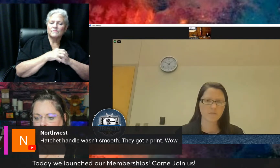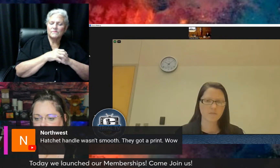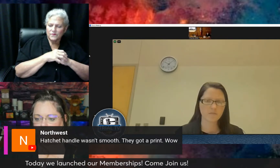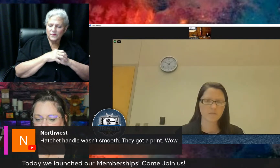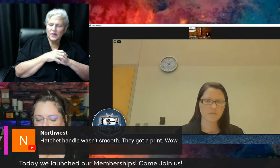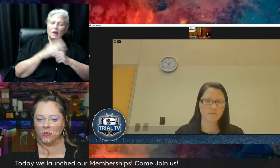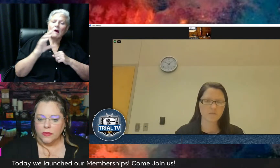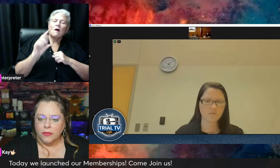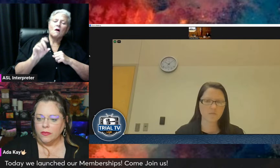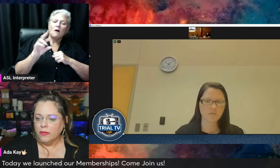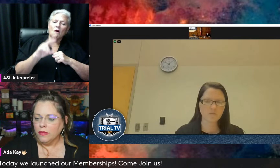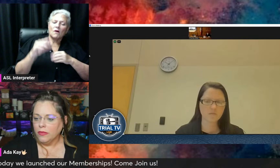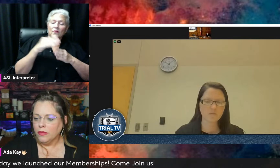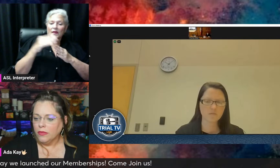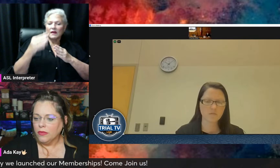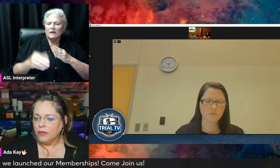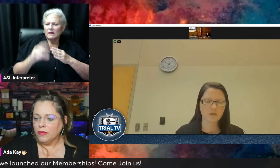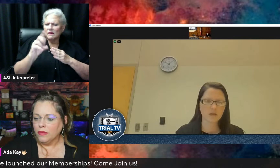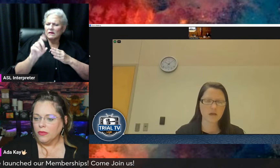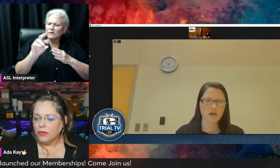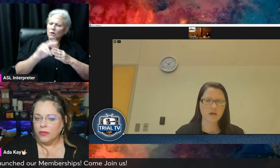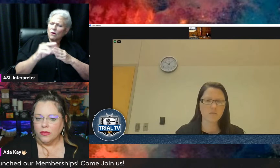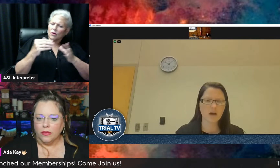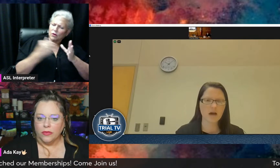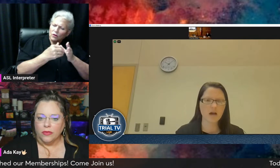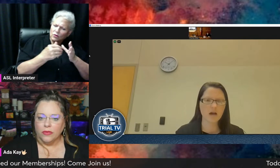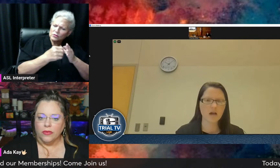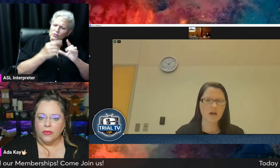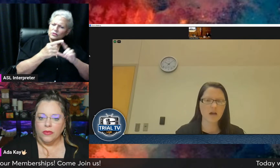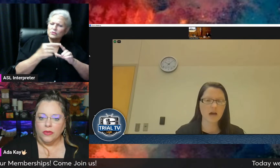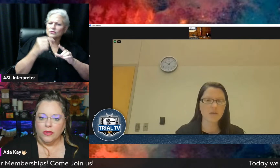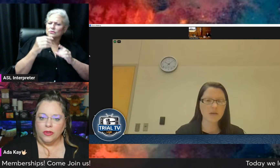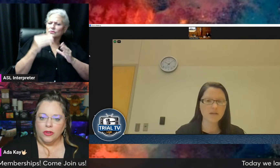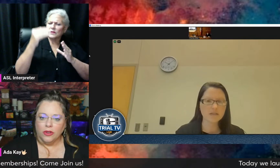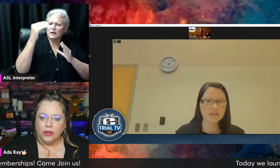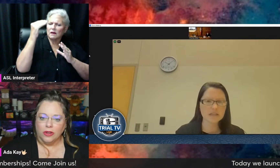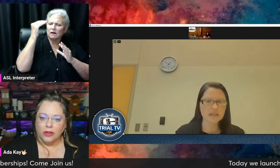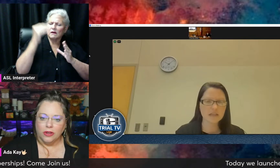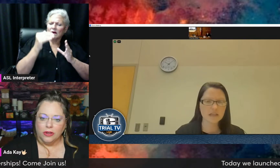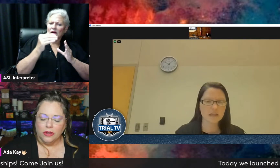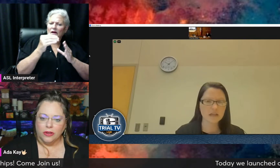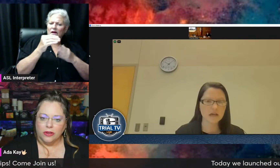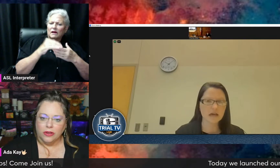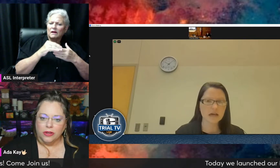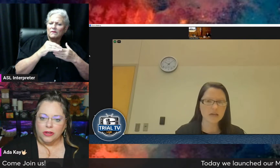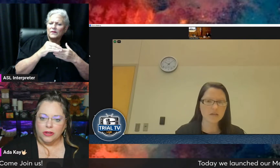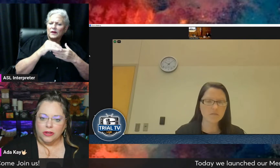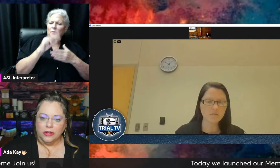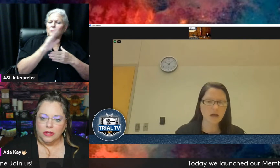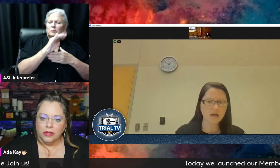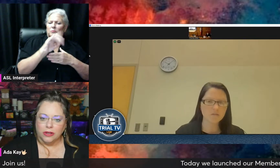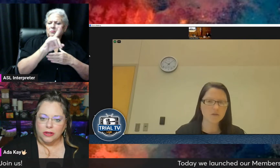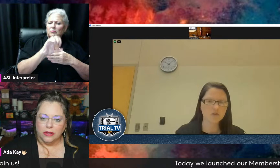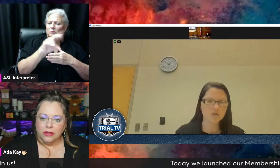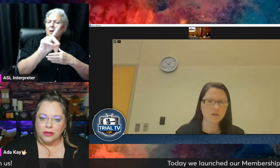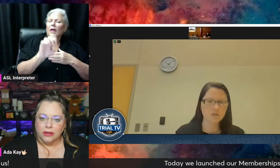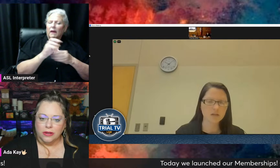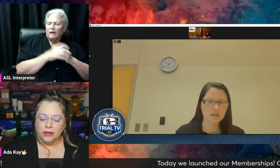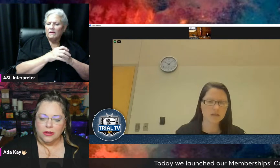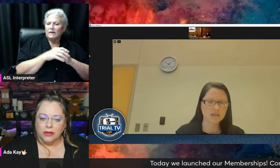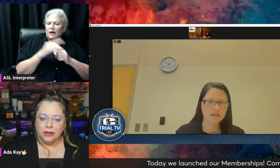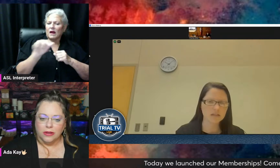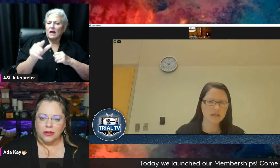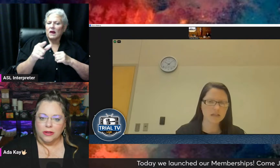or is it somewhere closer to the head? Where about on the... I would have to see the item. There should